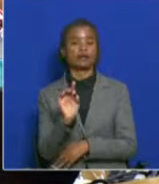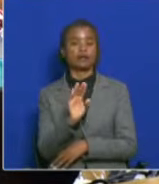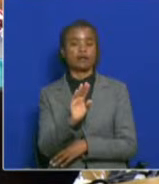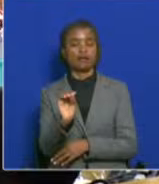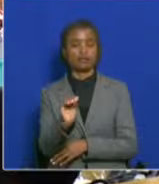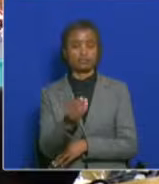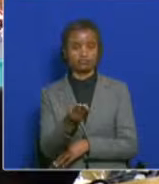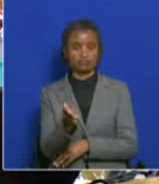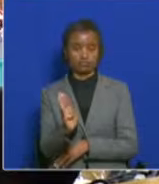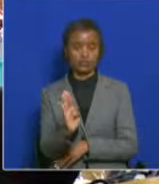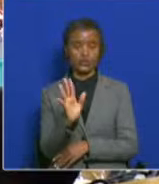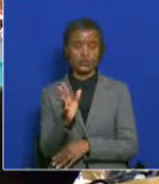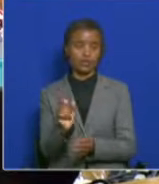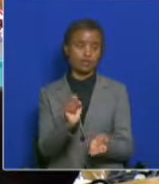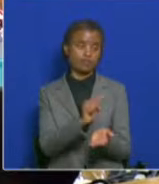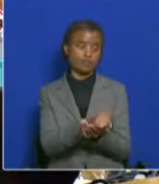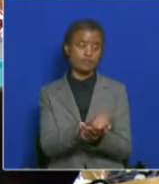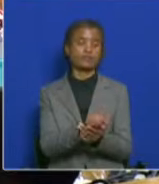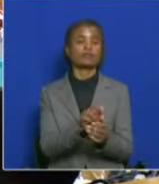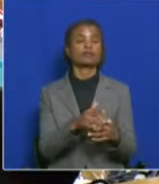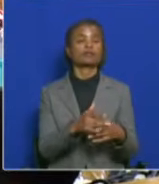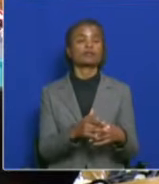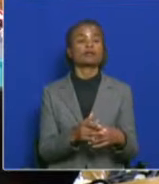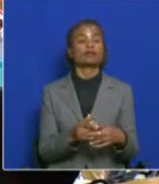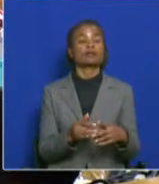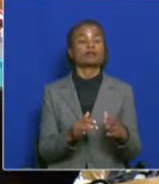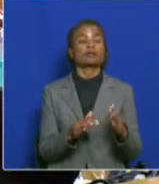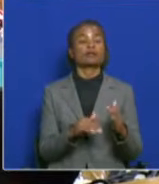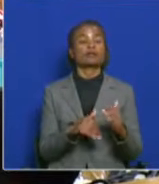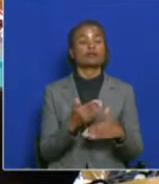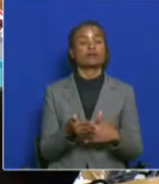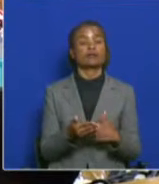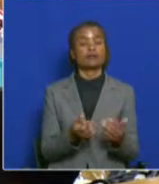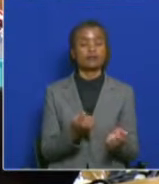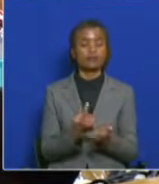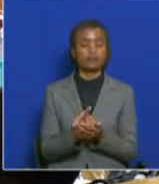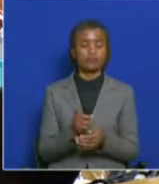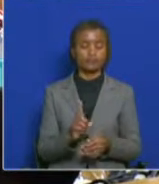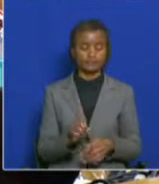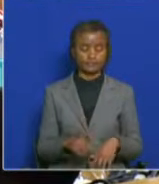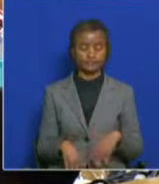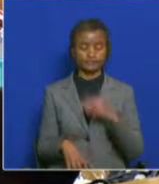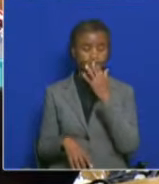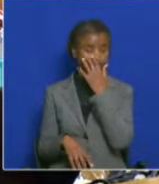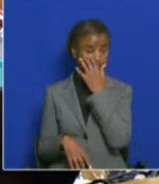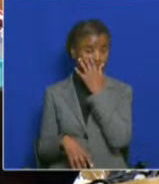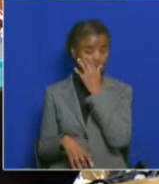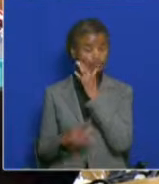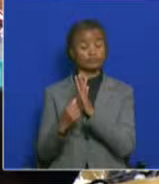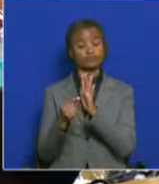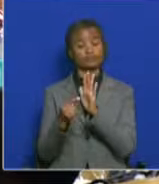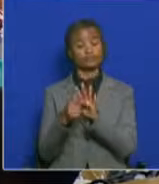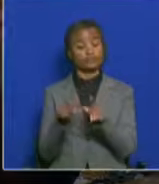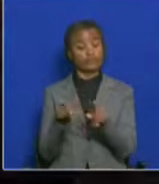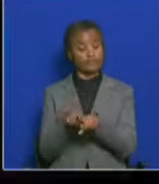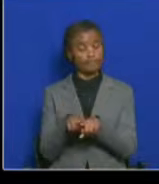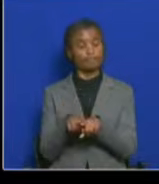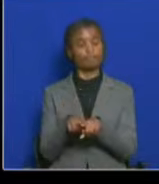happens next is, on the same day, same page, Mr. Sayed